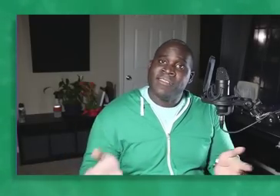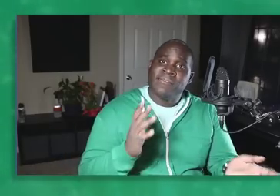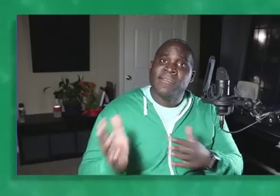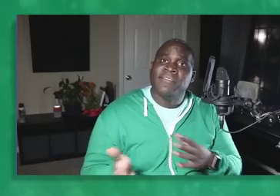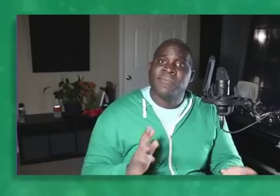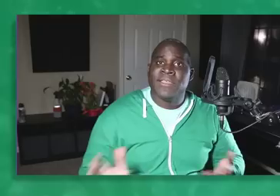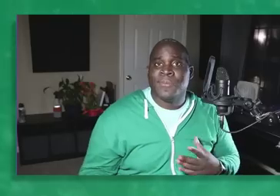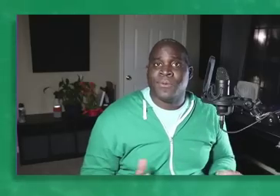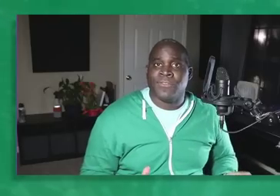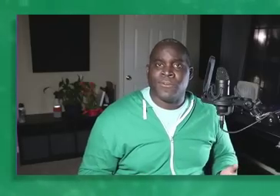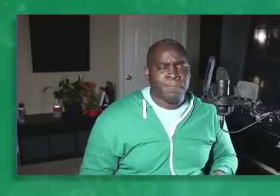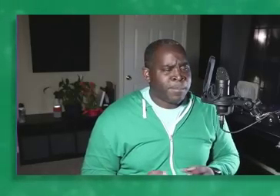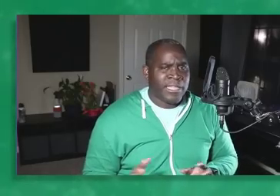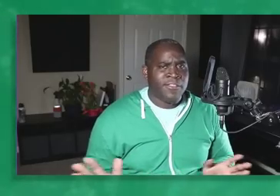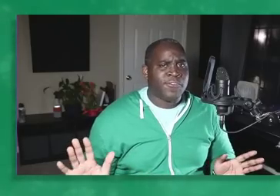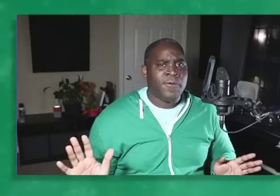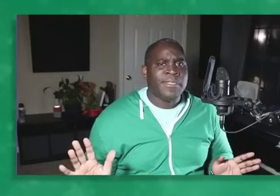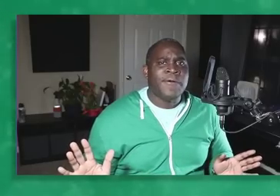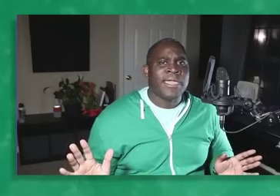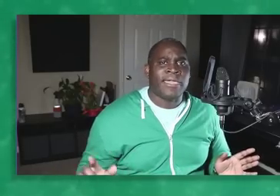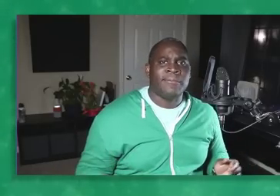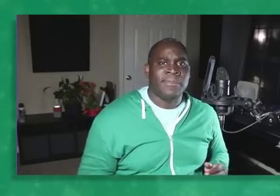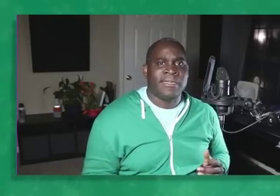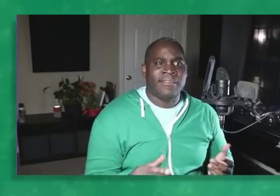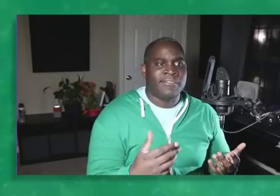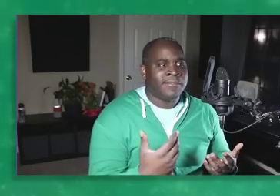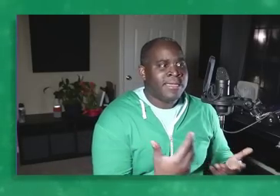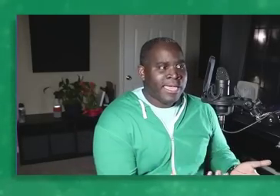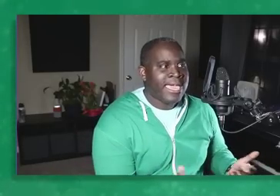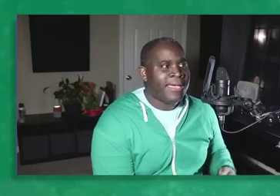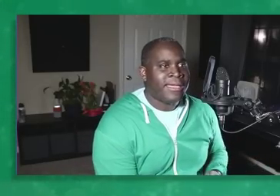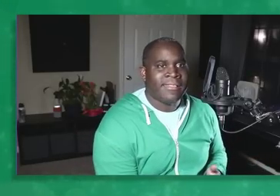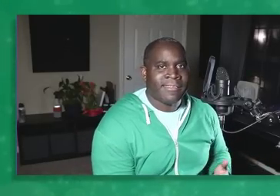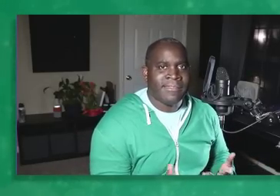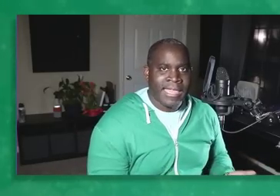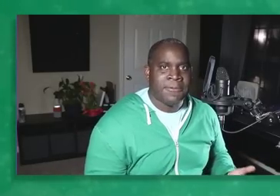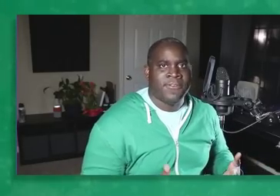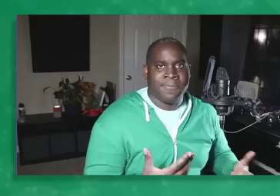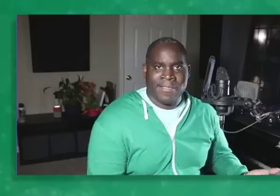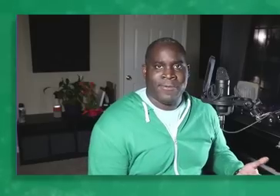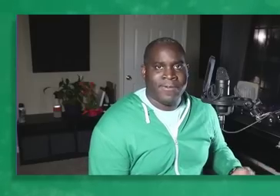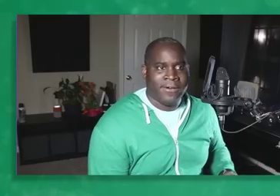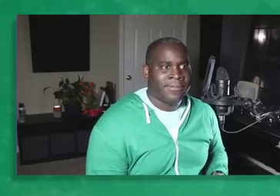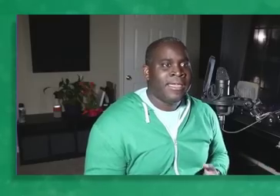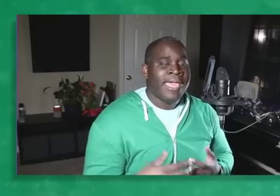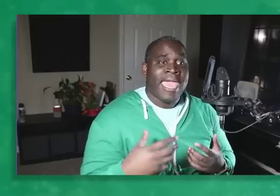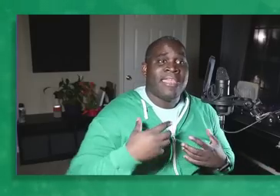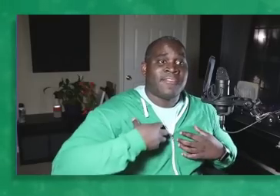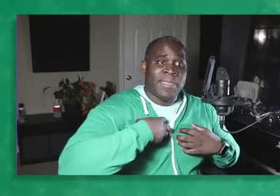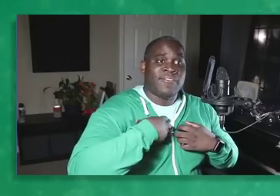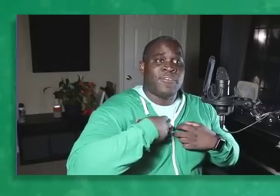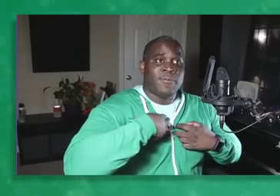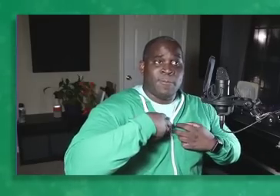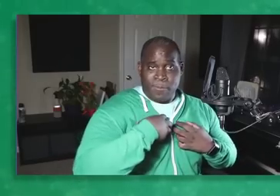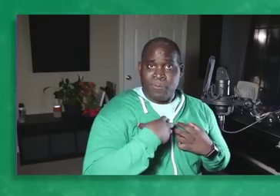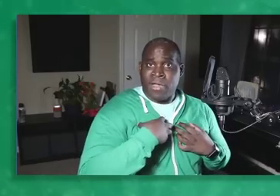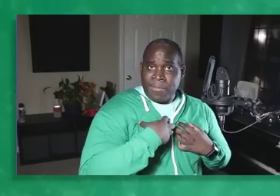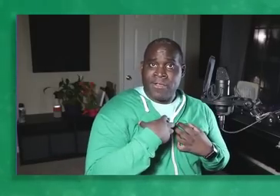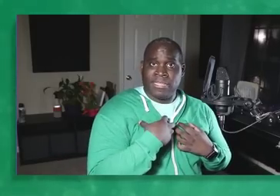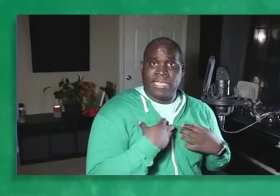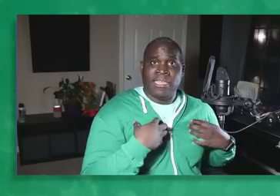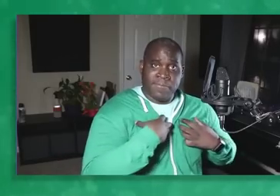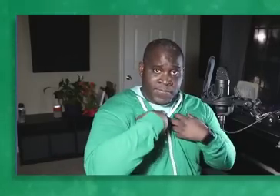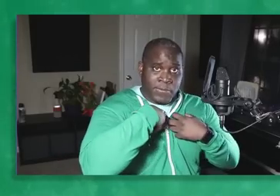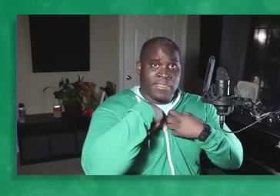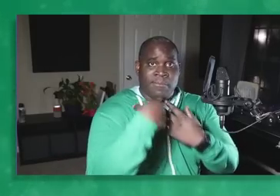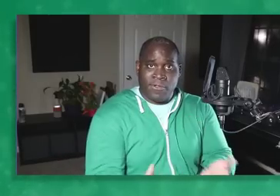the ends of sentences. And sometimes it's a mix between the two. And it's totally okay because, hey, it's a language, it's meant to evolve. And it's meant to